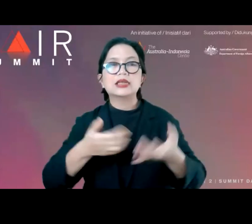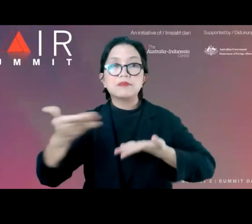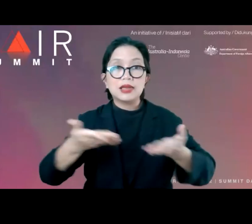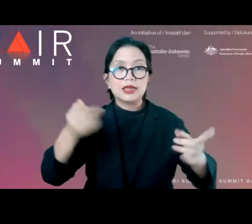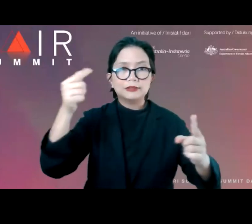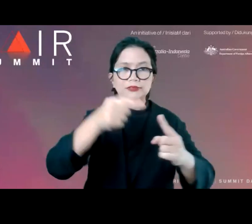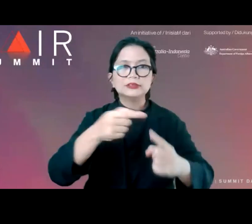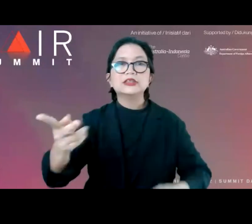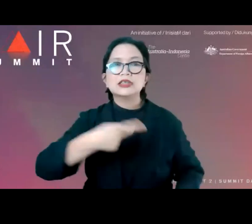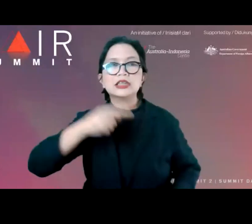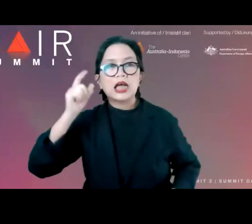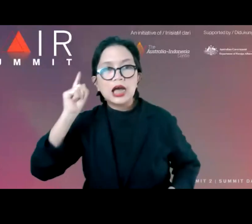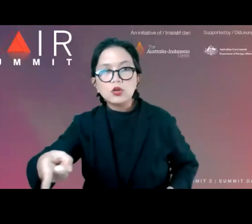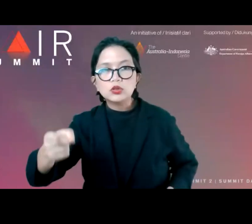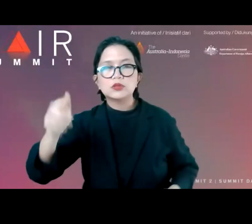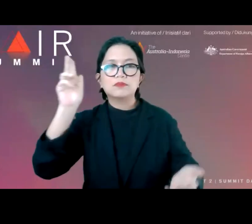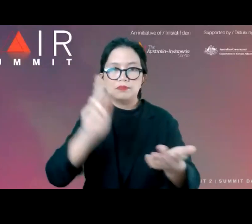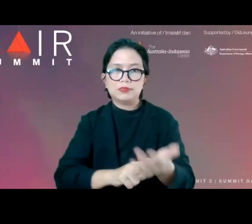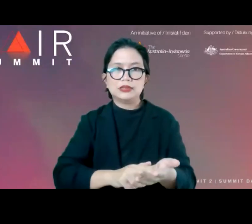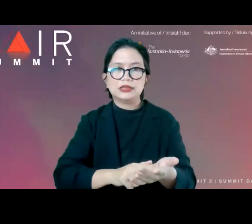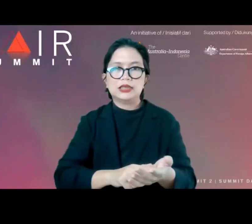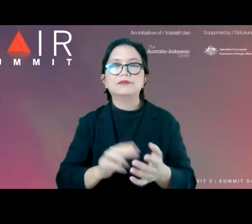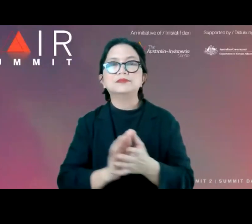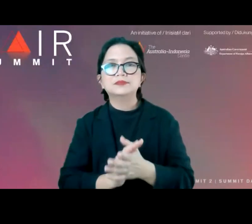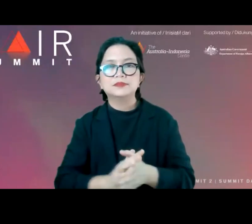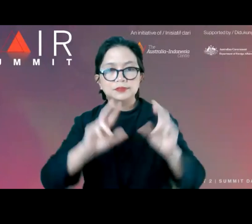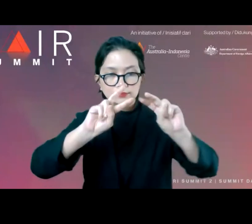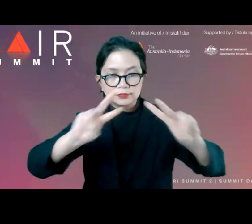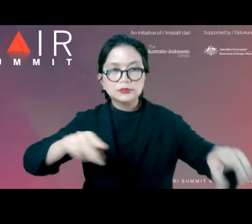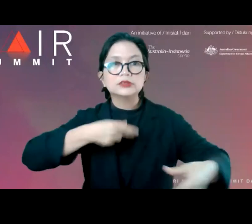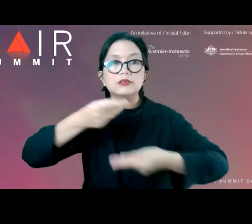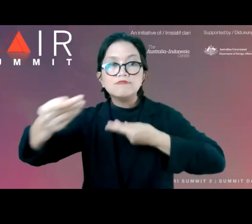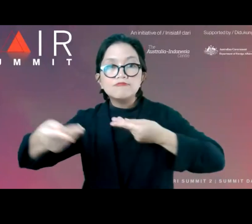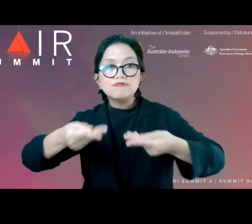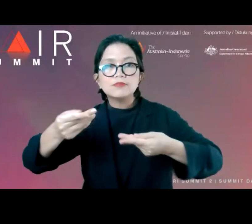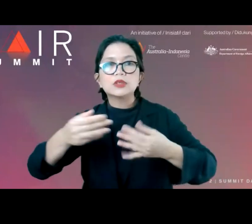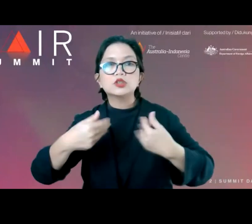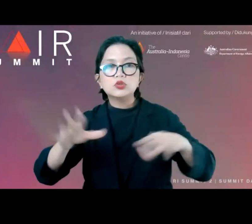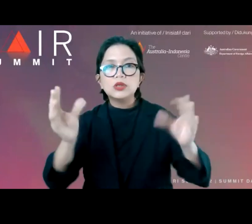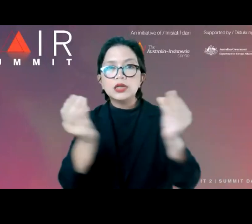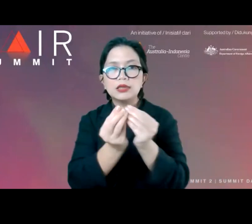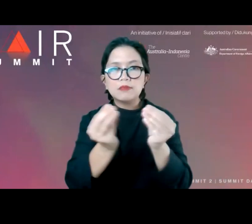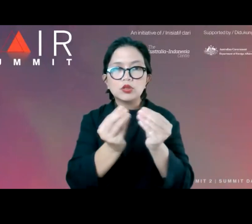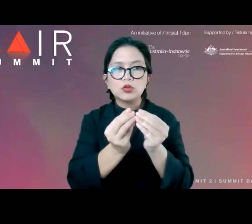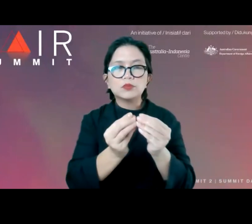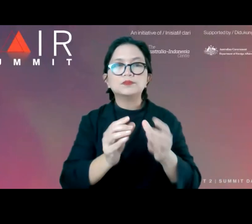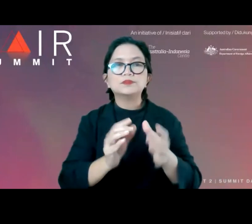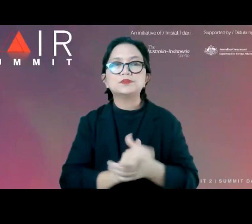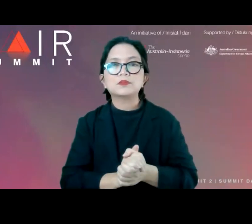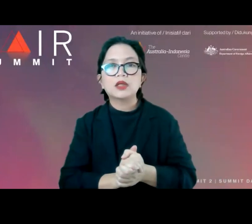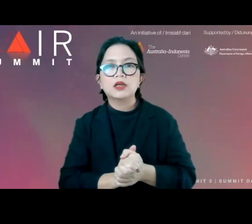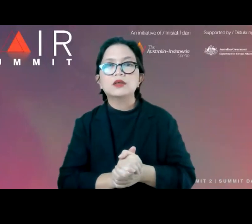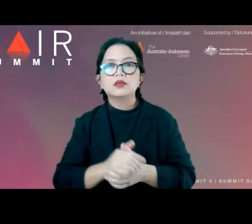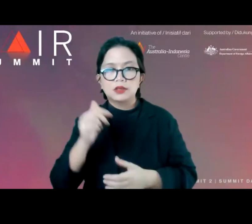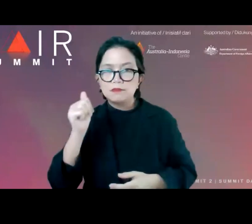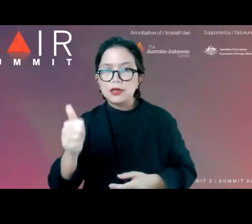and management is in place is highly supportive. Right? We know that these people are going to have to work long hours. We